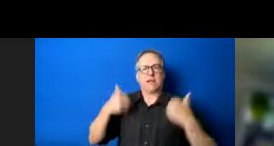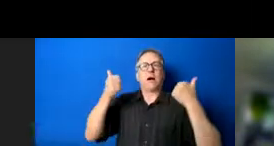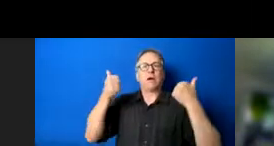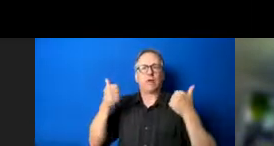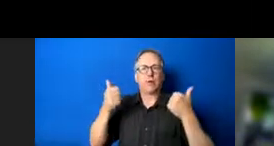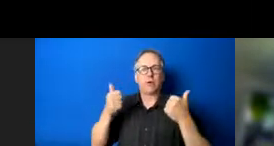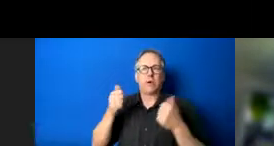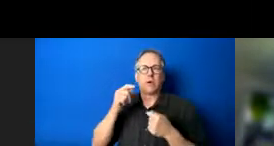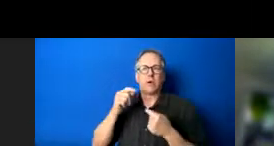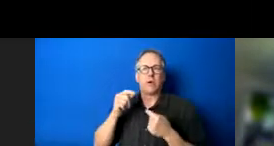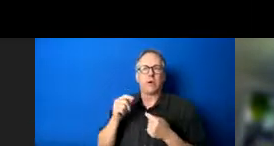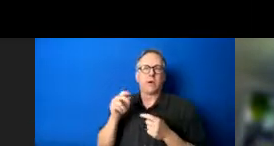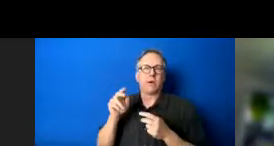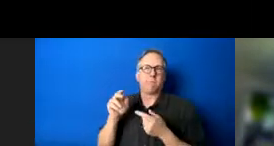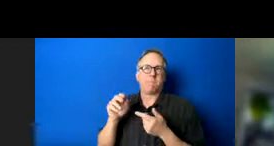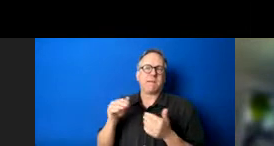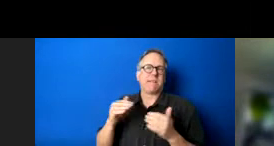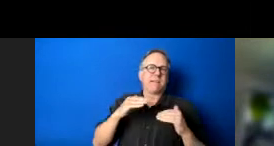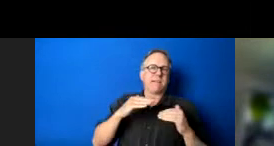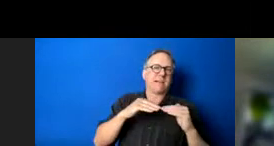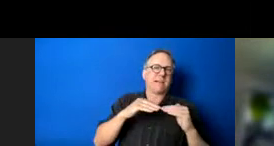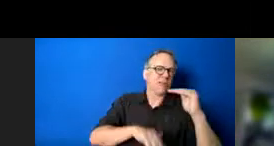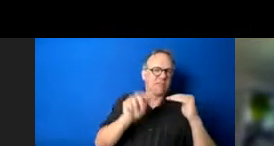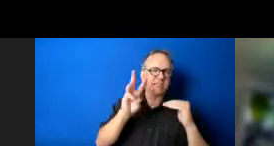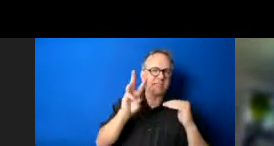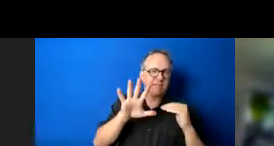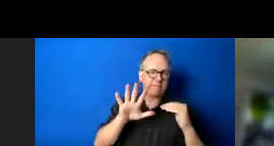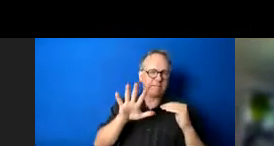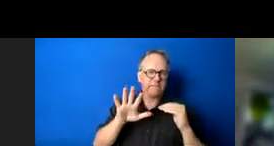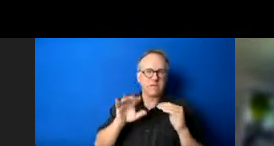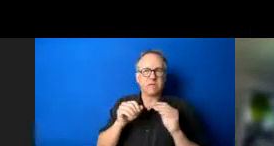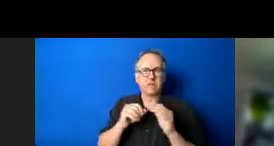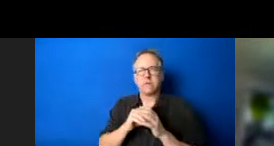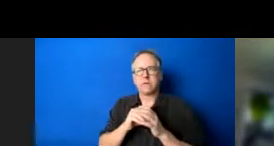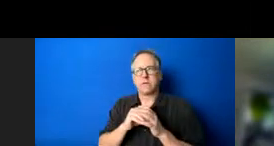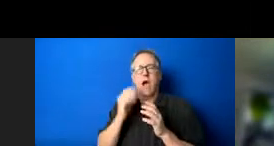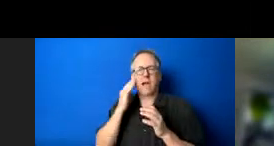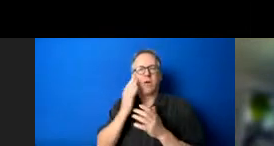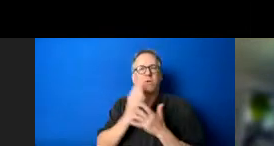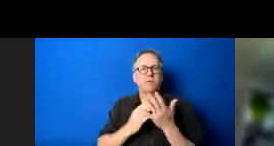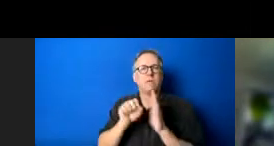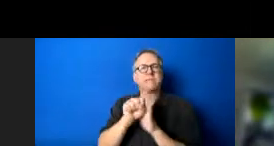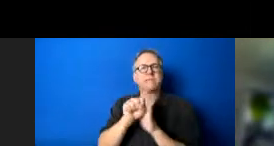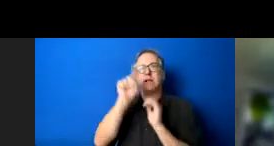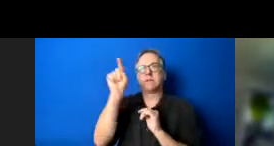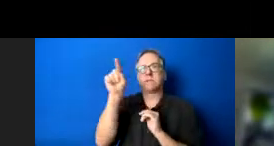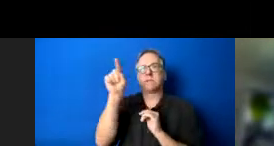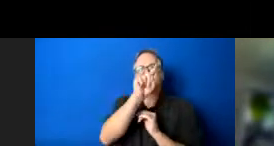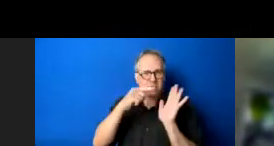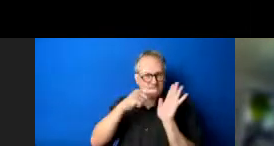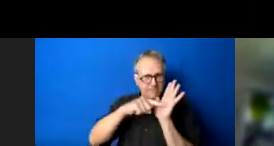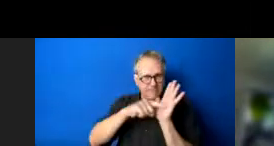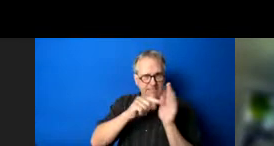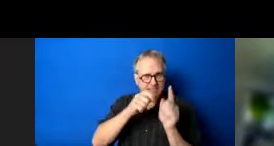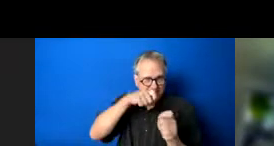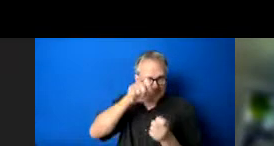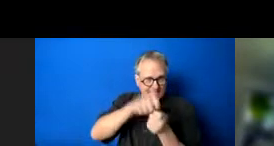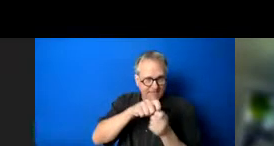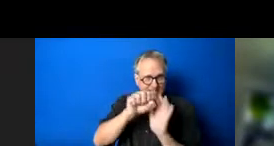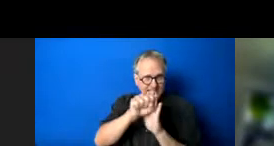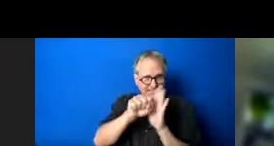are younger, maybe less than age 65. So I know that some states are looking at their specific state data